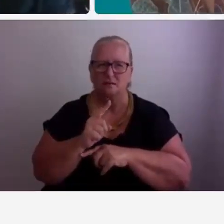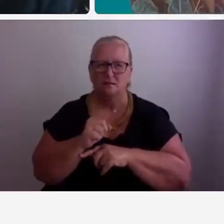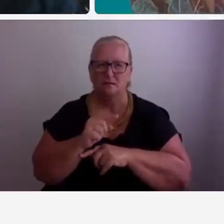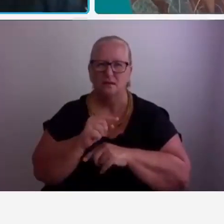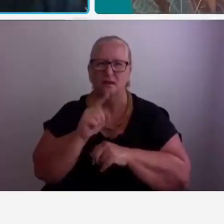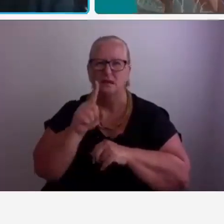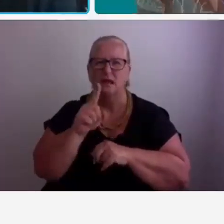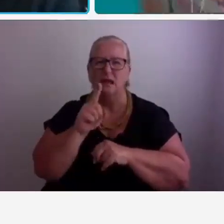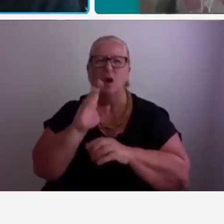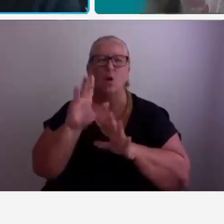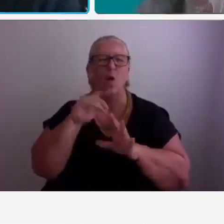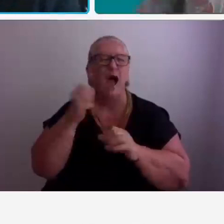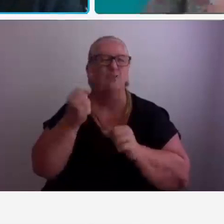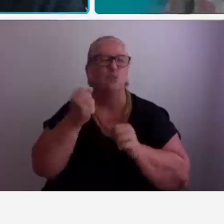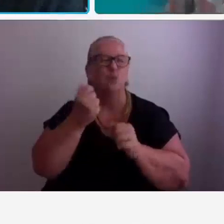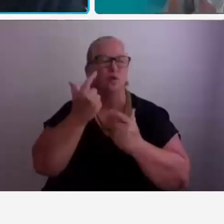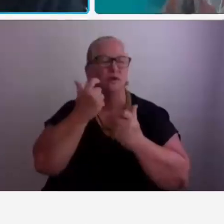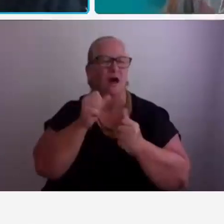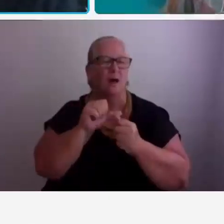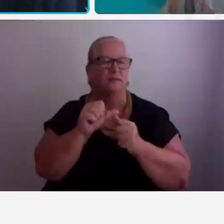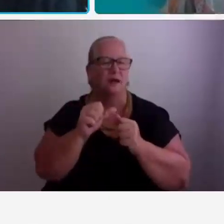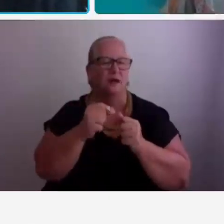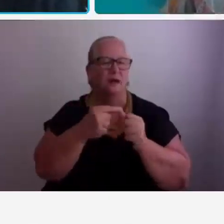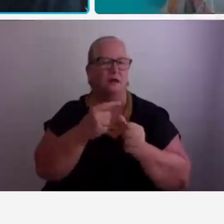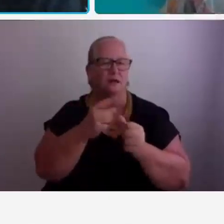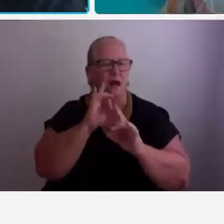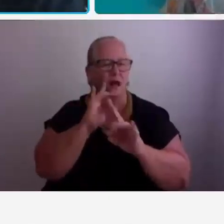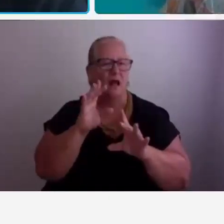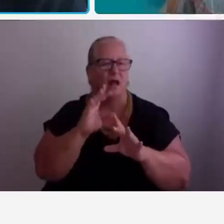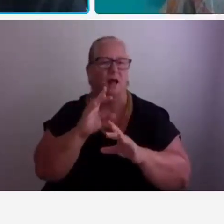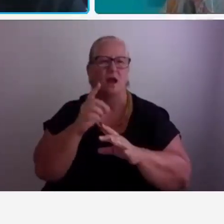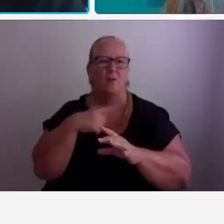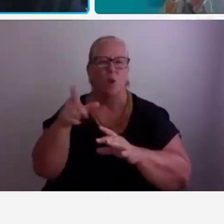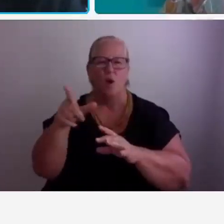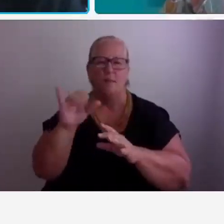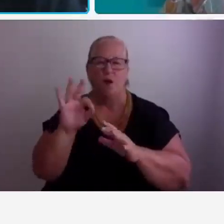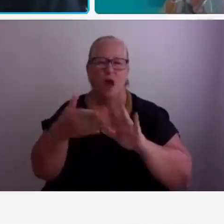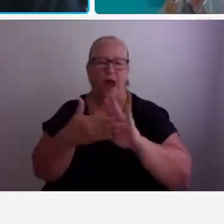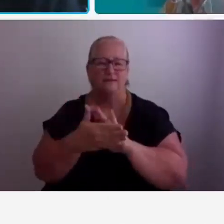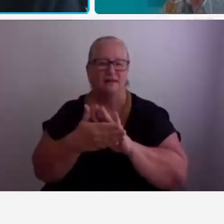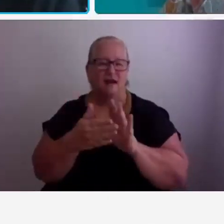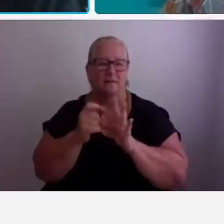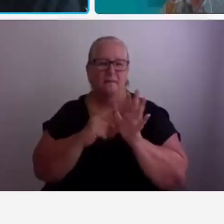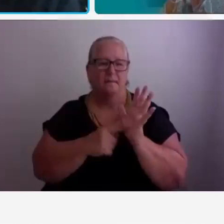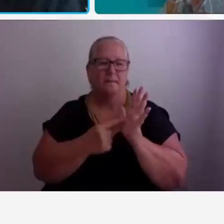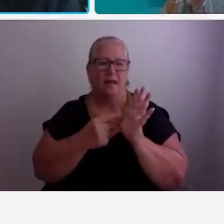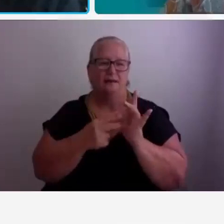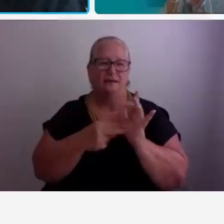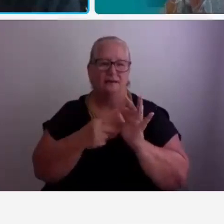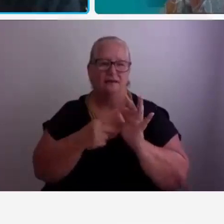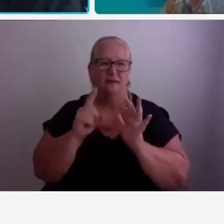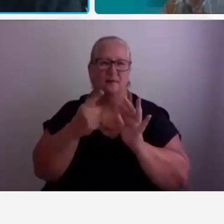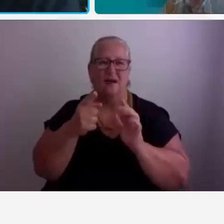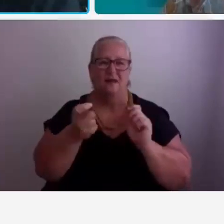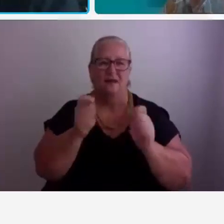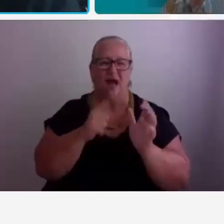do some guidance on that. So it may be if they weren't admitted on palliative care that the adjustment payment is the payment that covers that